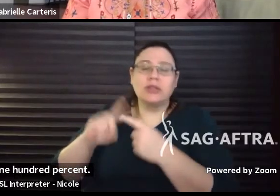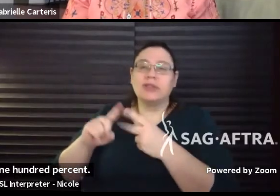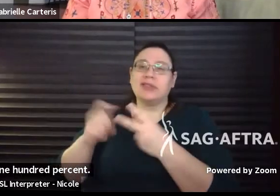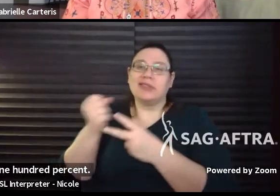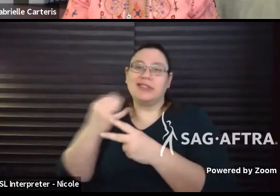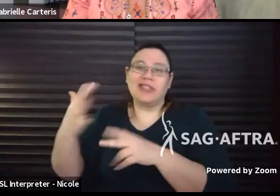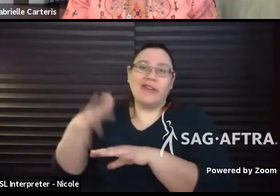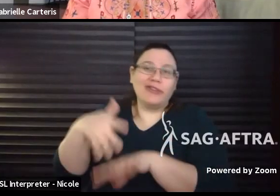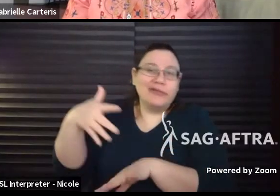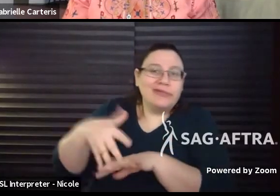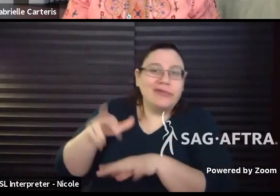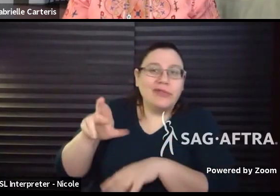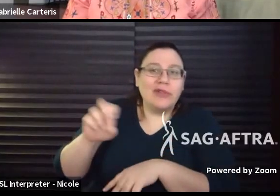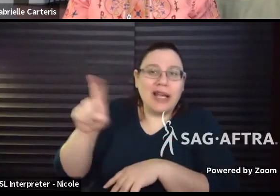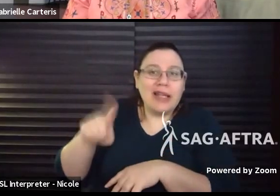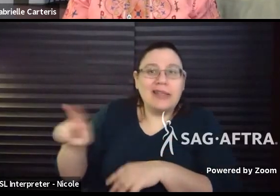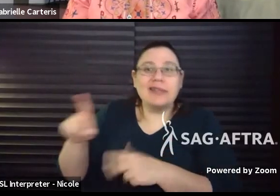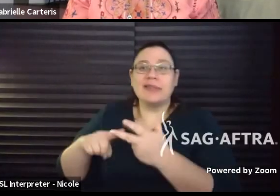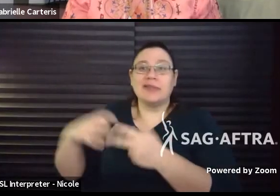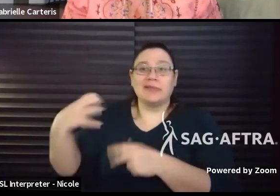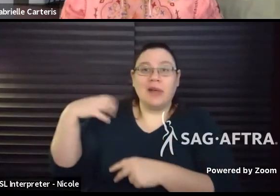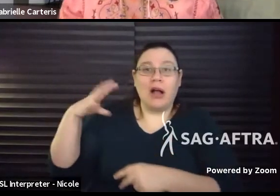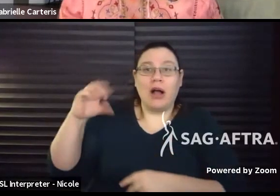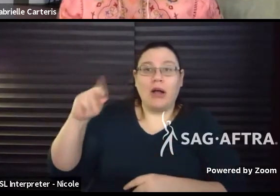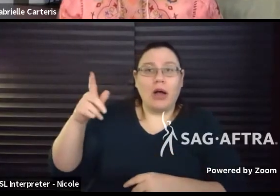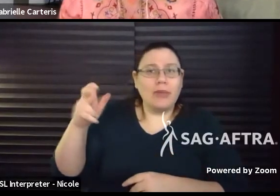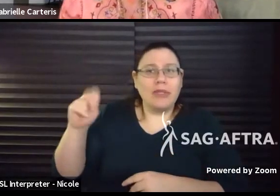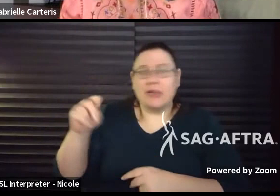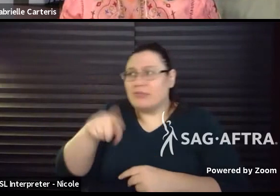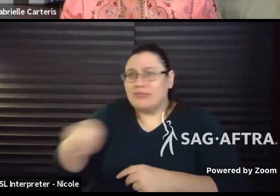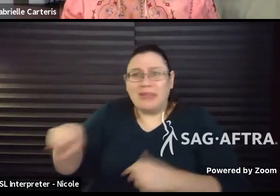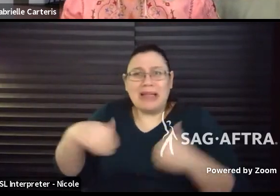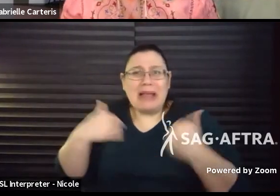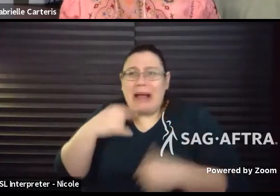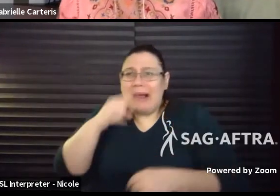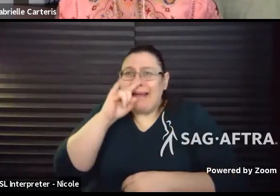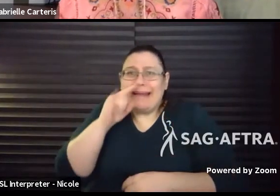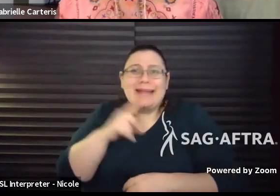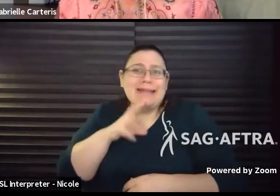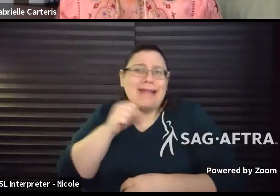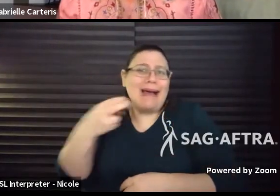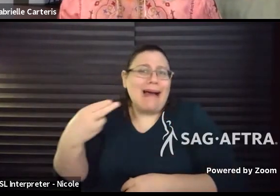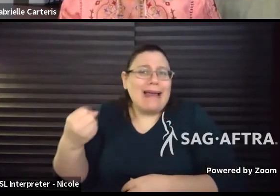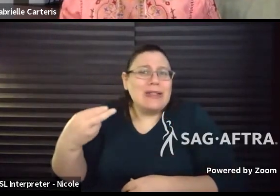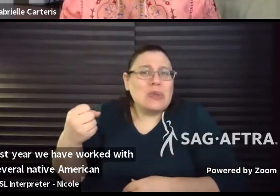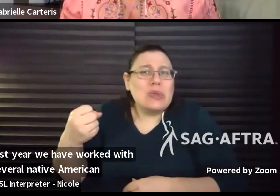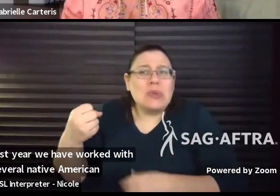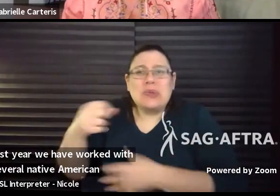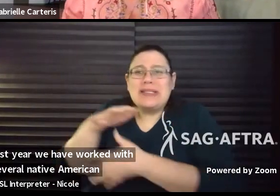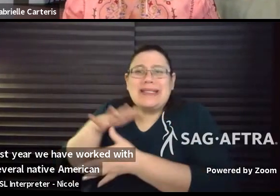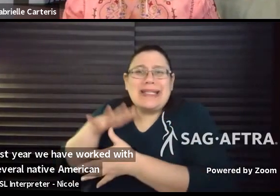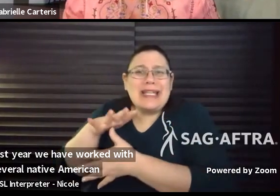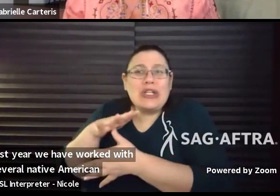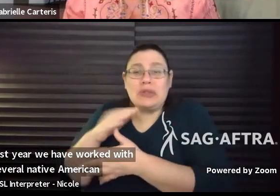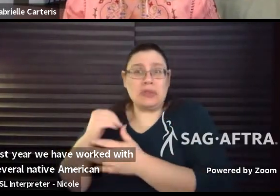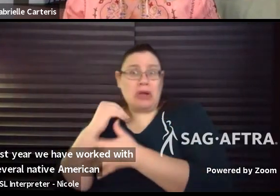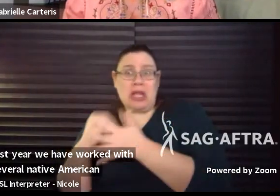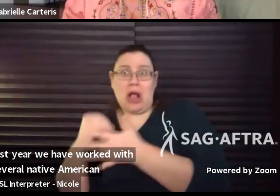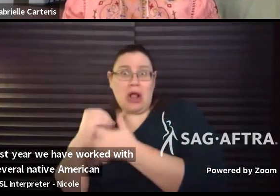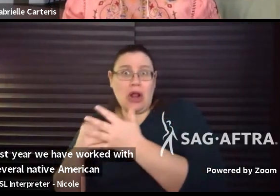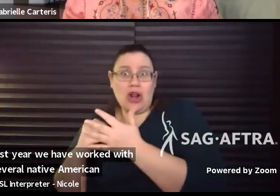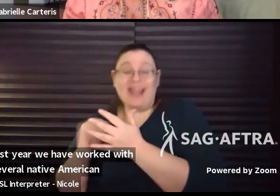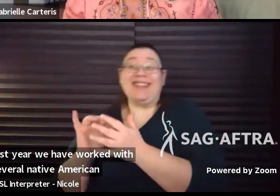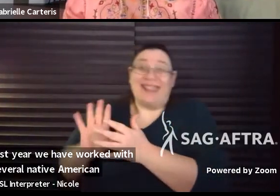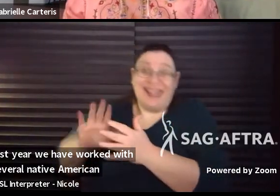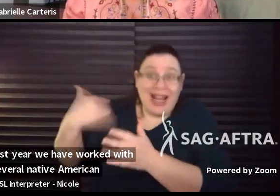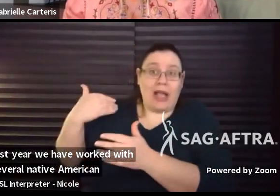reservations, in Compton, and these are all young kids. High school seniors or younger. These are the next generation,